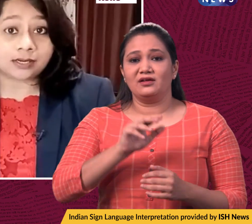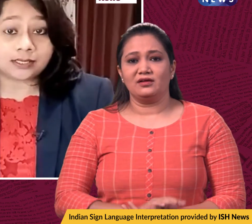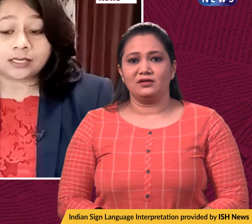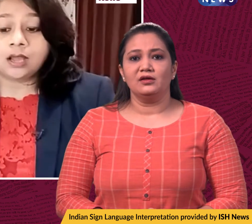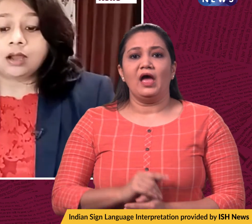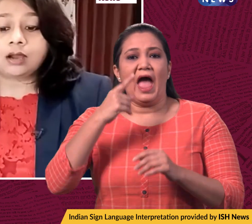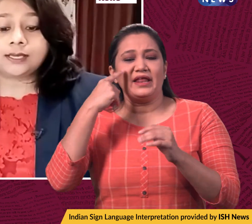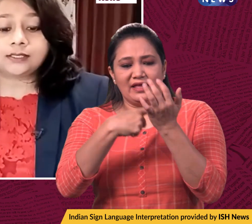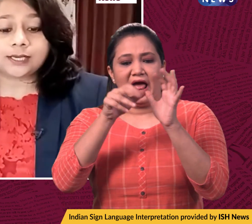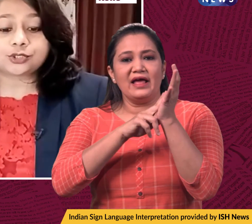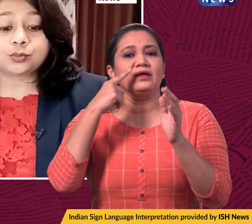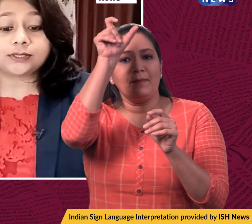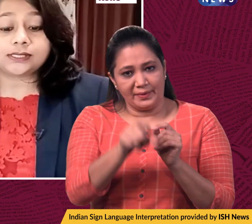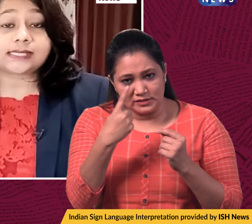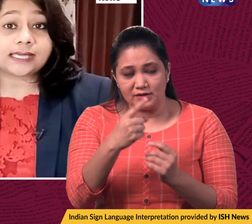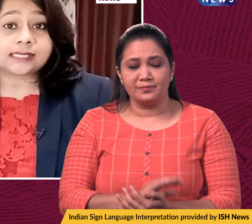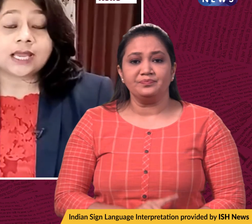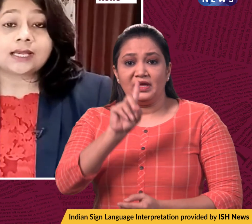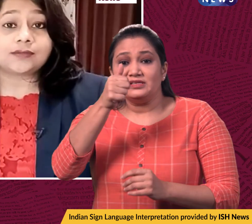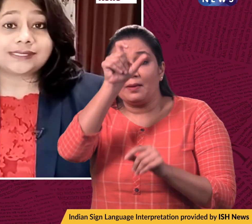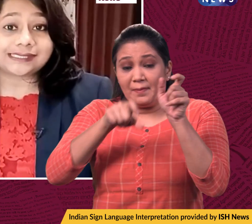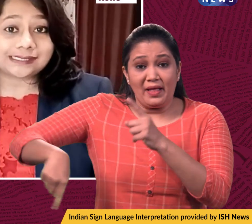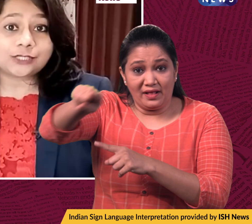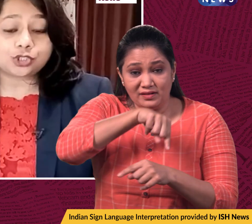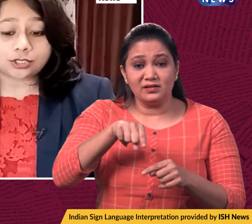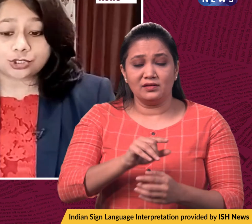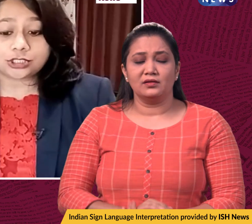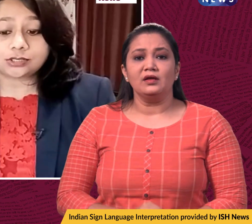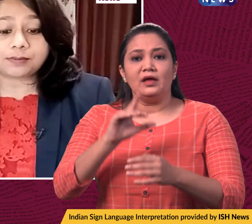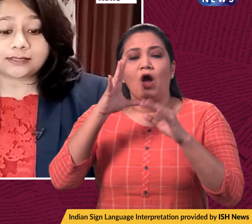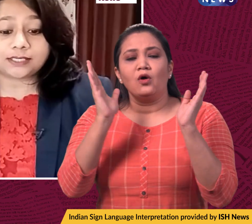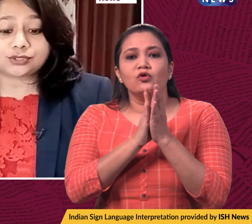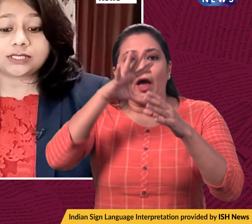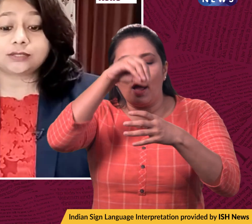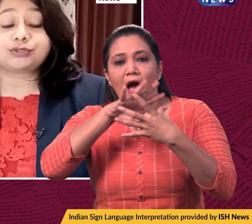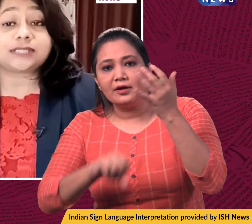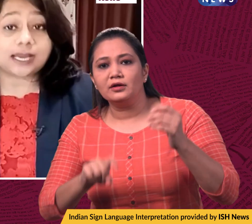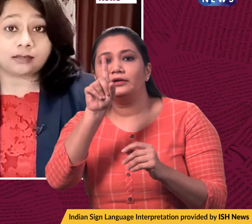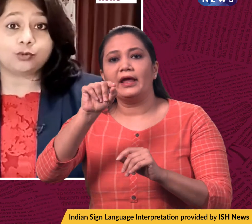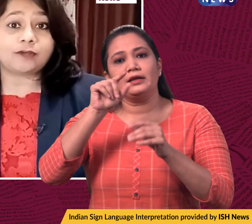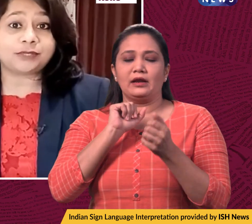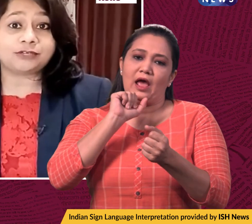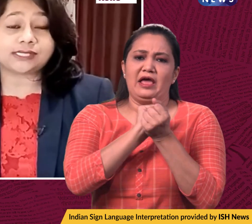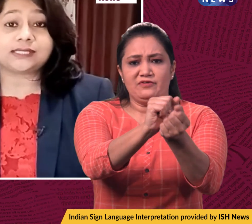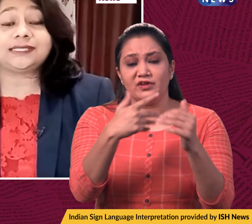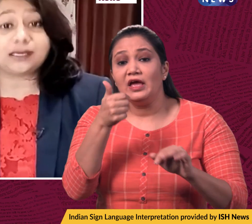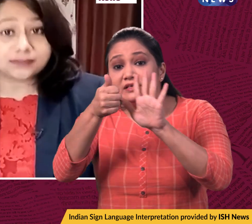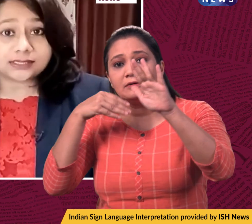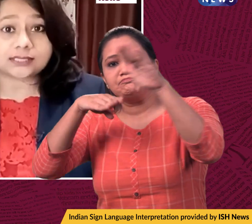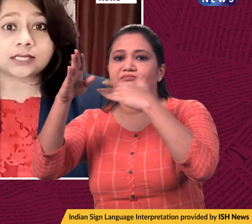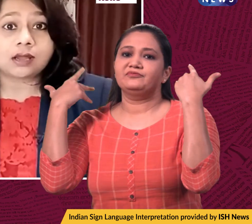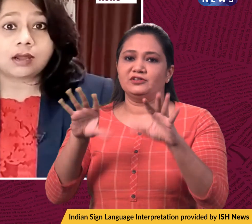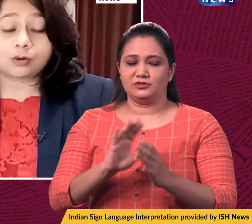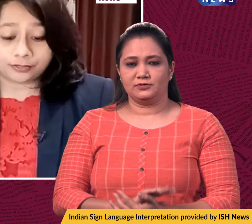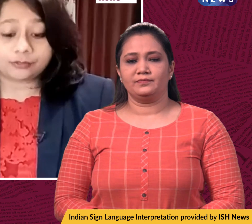and an Iranian in connection with this case. Now, the 16 charge sheeted by the agency include 10 who have been arrested. The